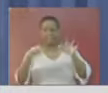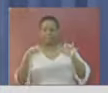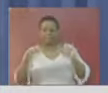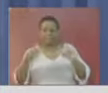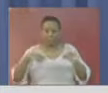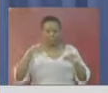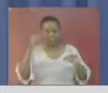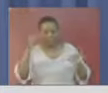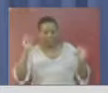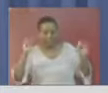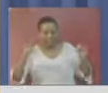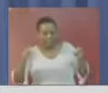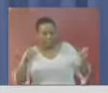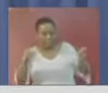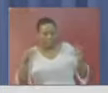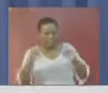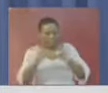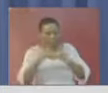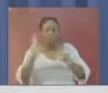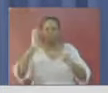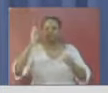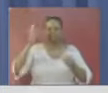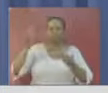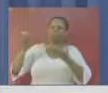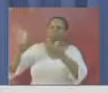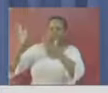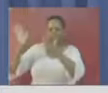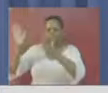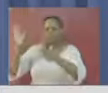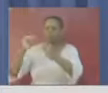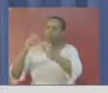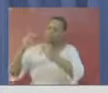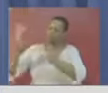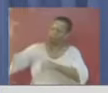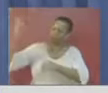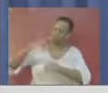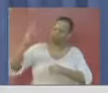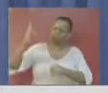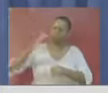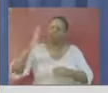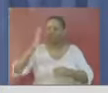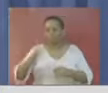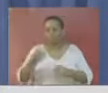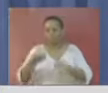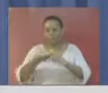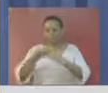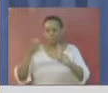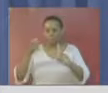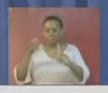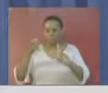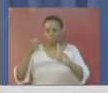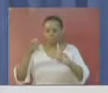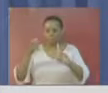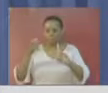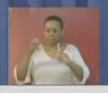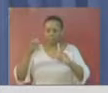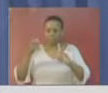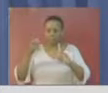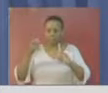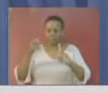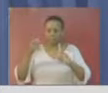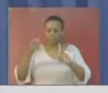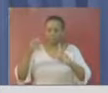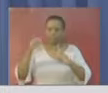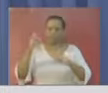We are going to continue the 4 flights, Miami, direct from Miami, direct from New York. We're going to add on as many of